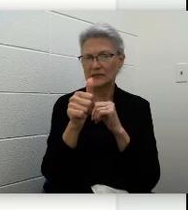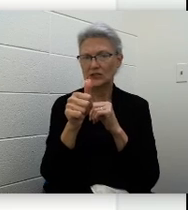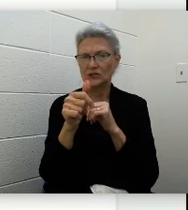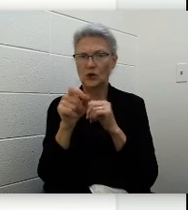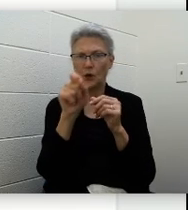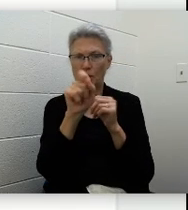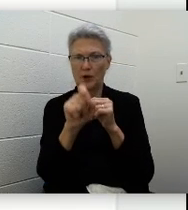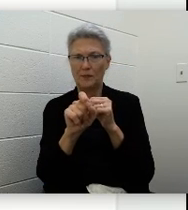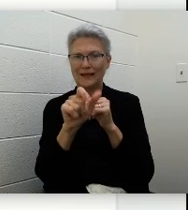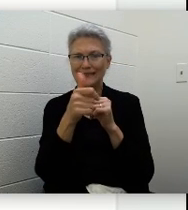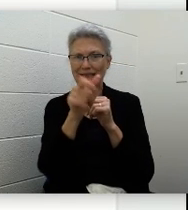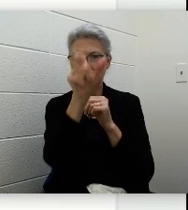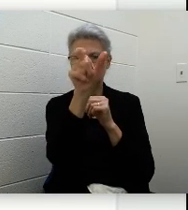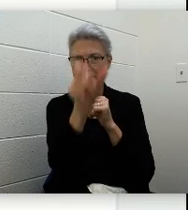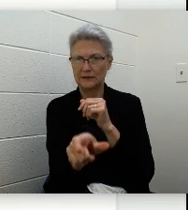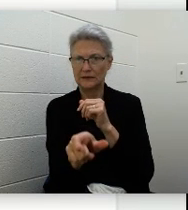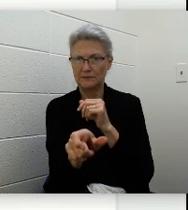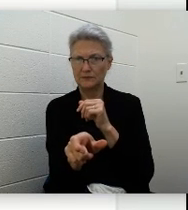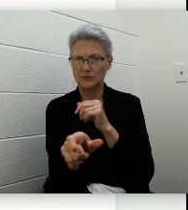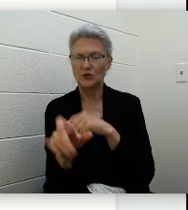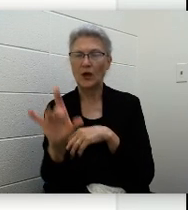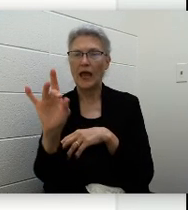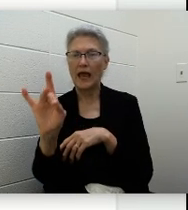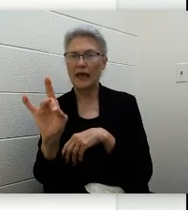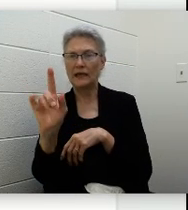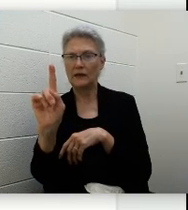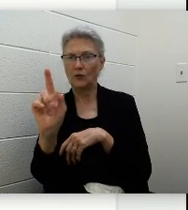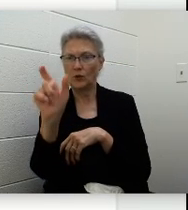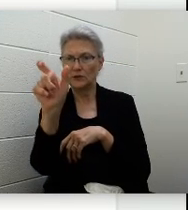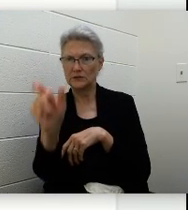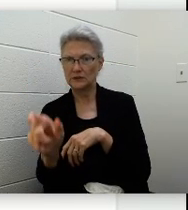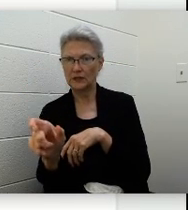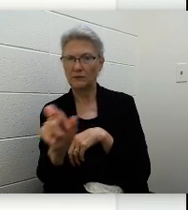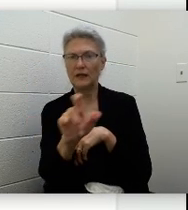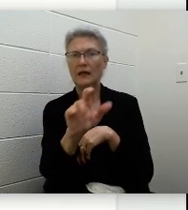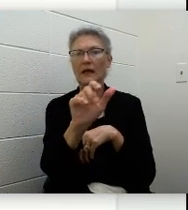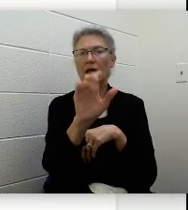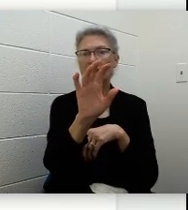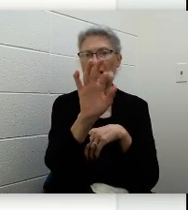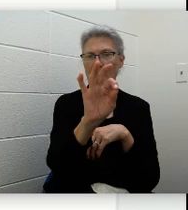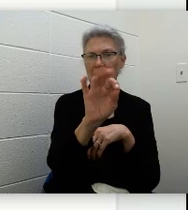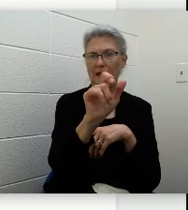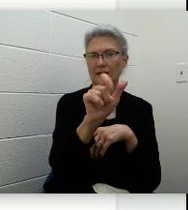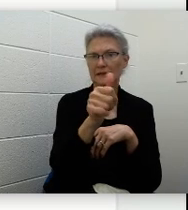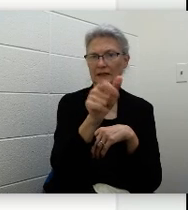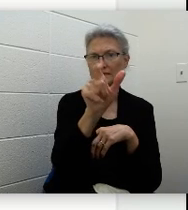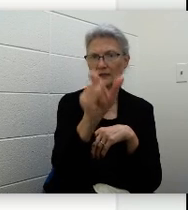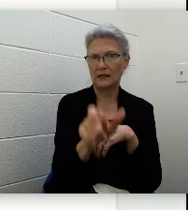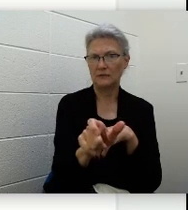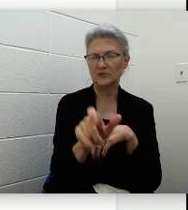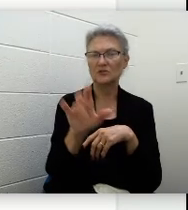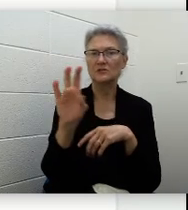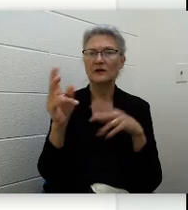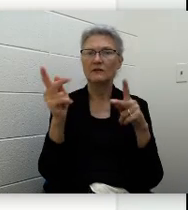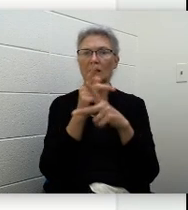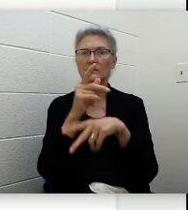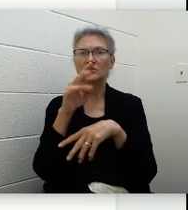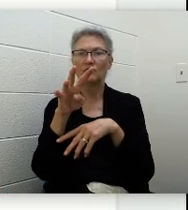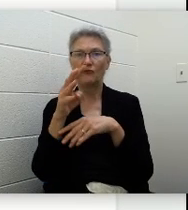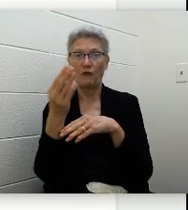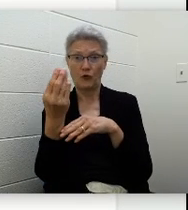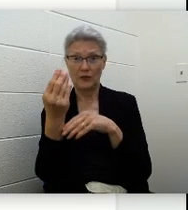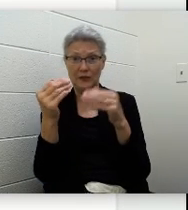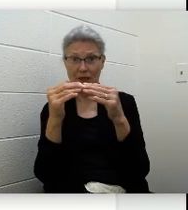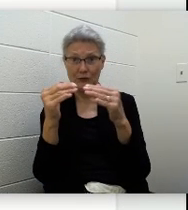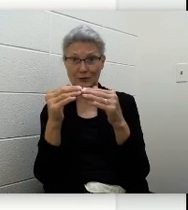it in my tens column. So that tells me that 7 times 14 is, dun, dun, dun,